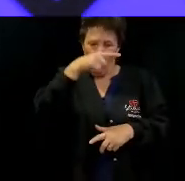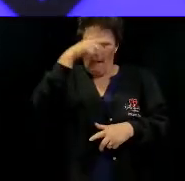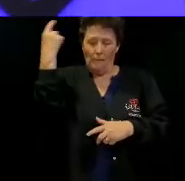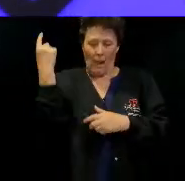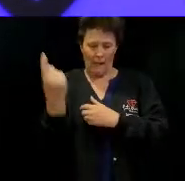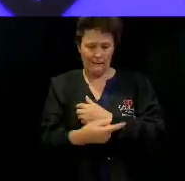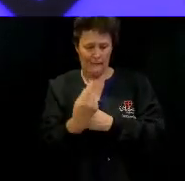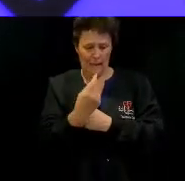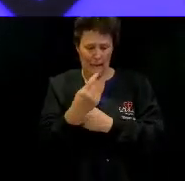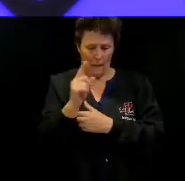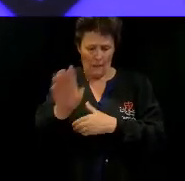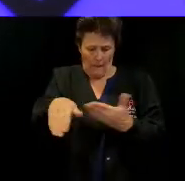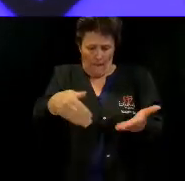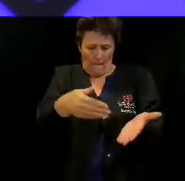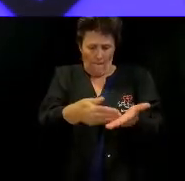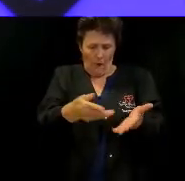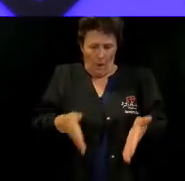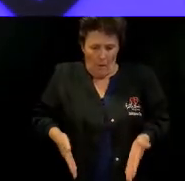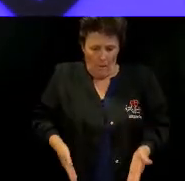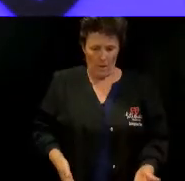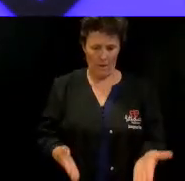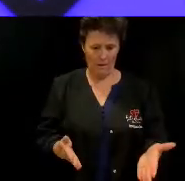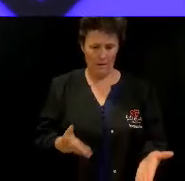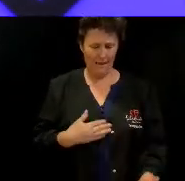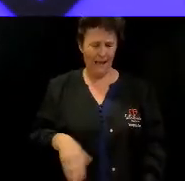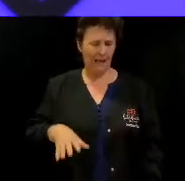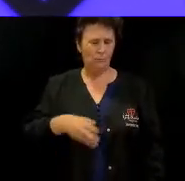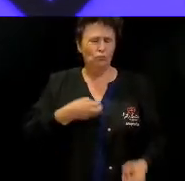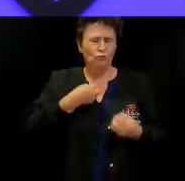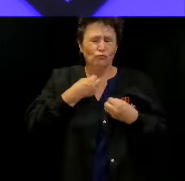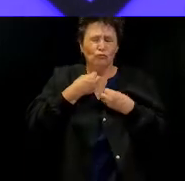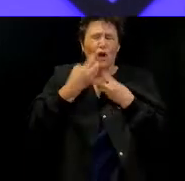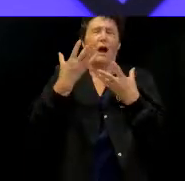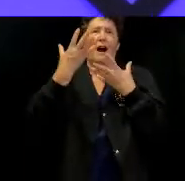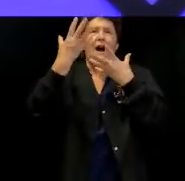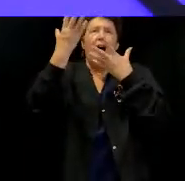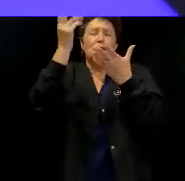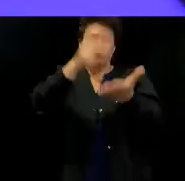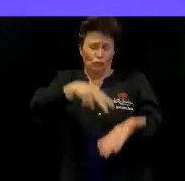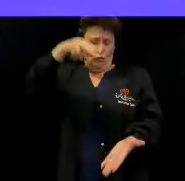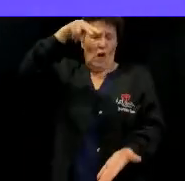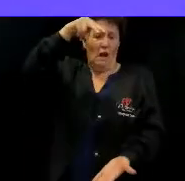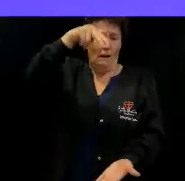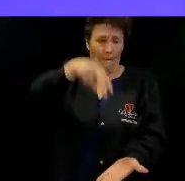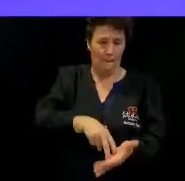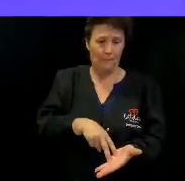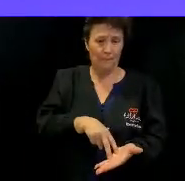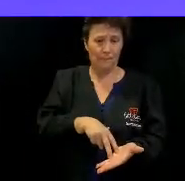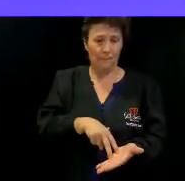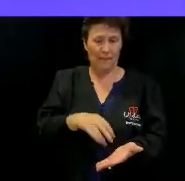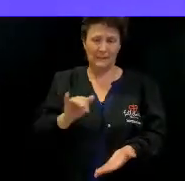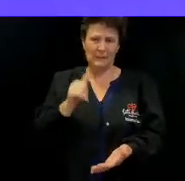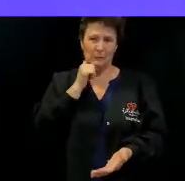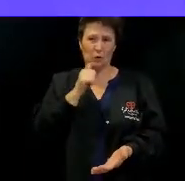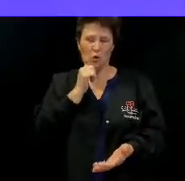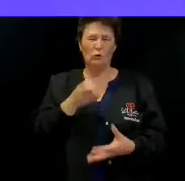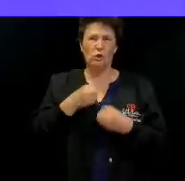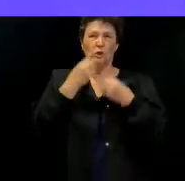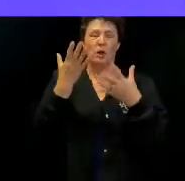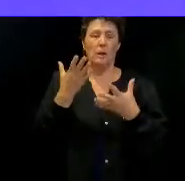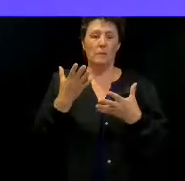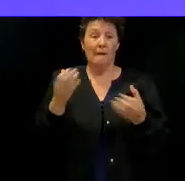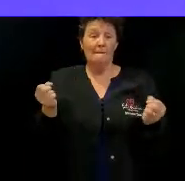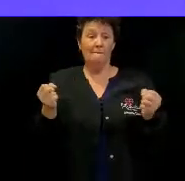in the middle of the path. I sound like a girl. I jumped about that high. But what happened was fear, there